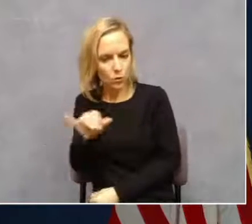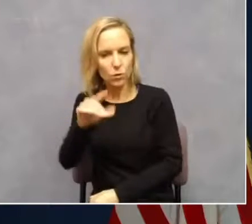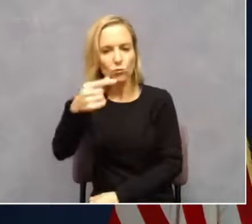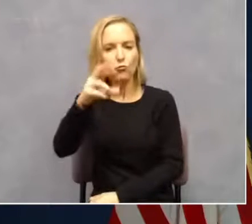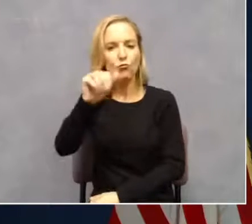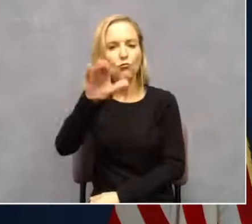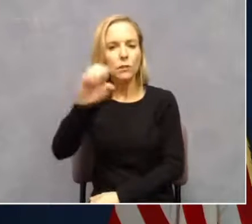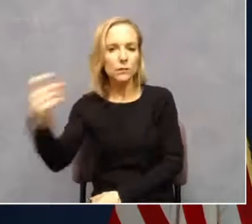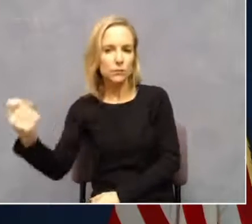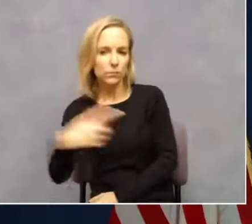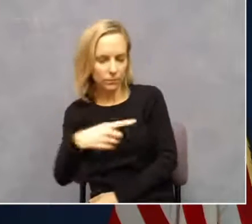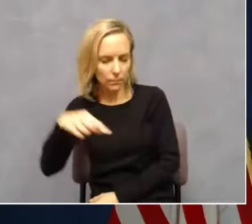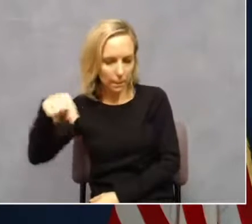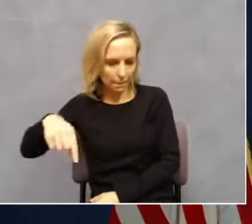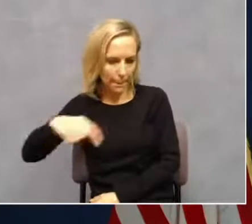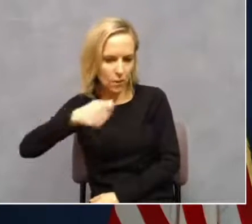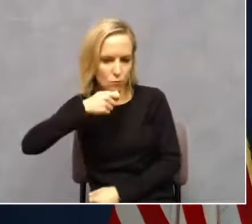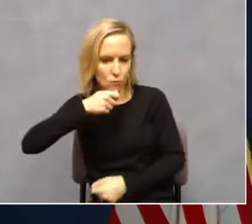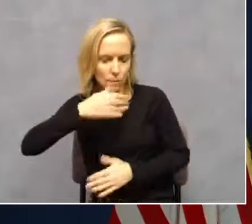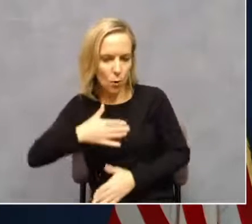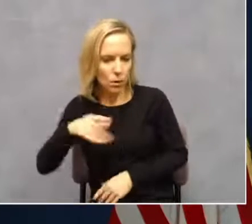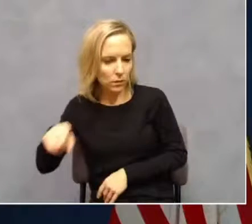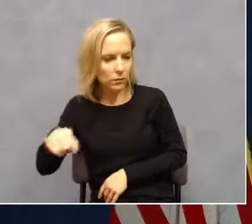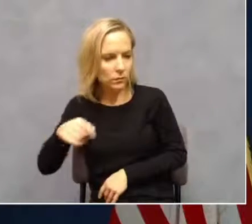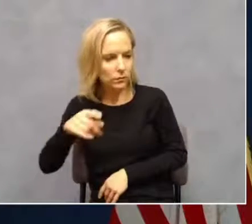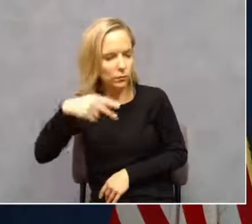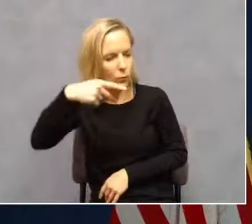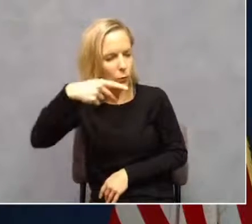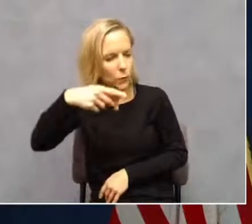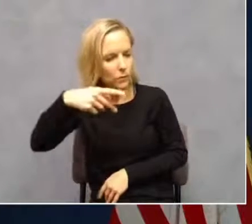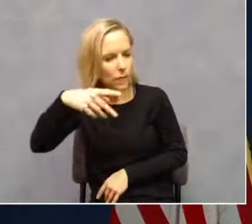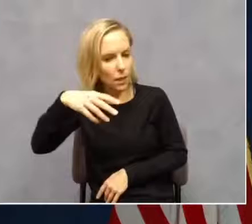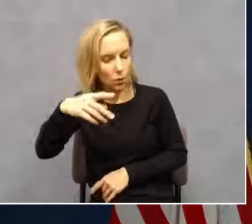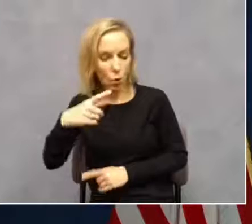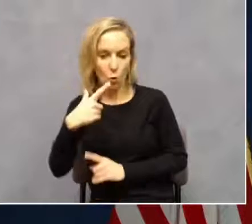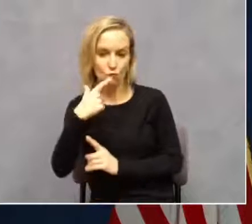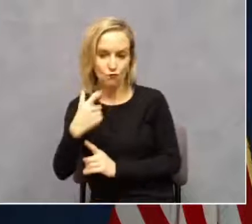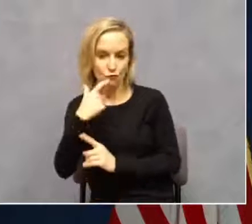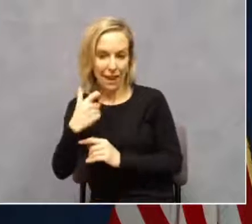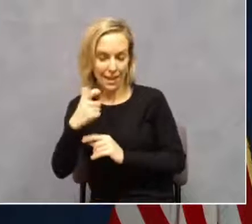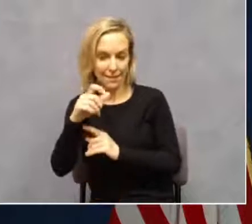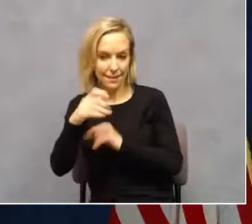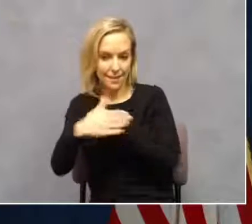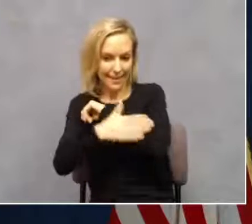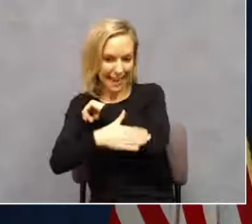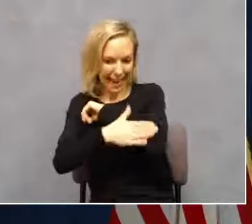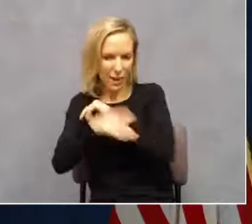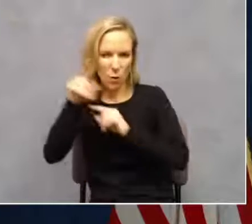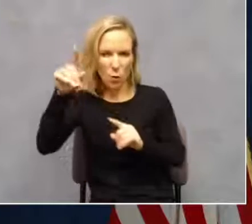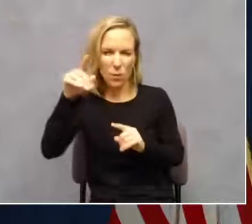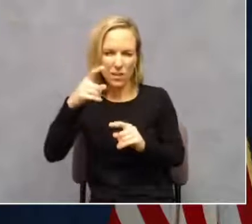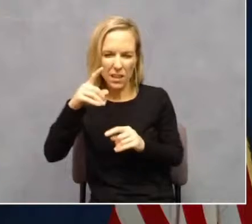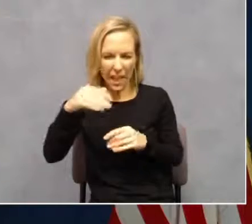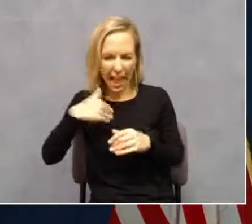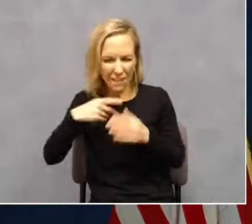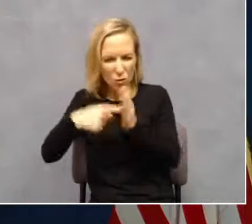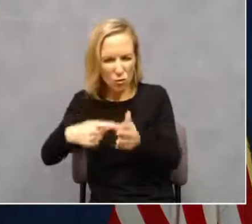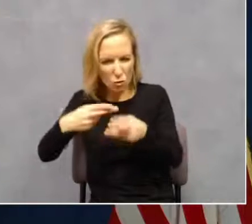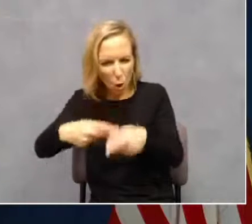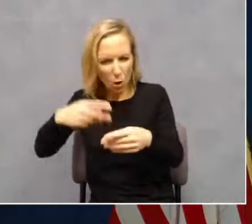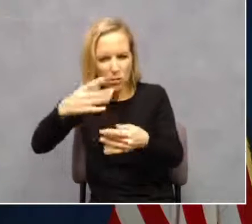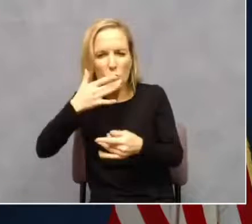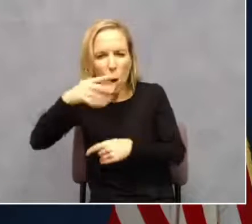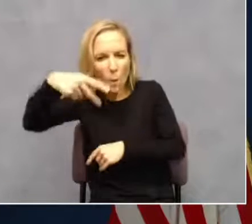purple rating that goes above the red? I know they mentioned that in Ohio. Just wondered if you guys